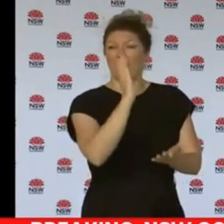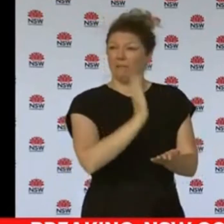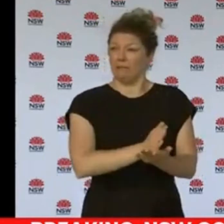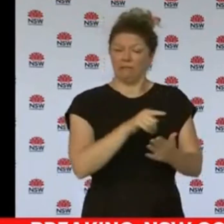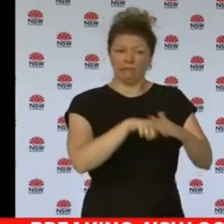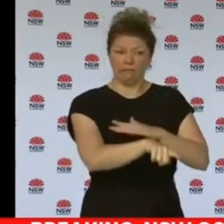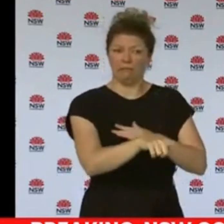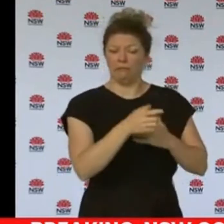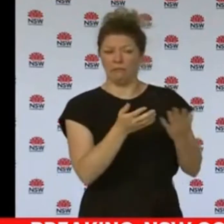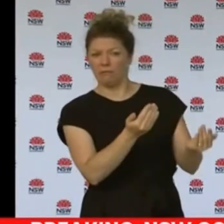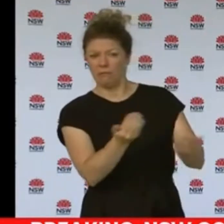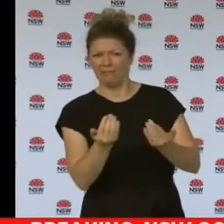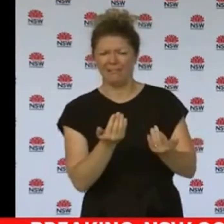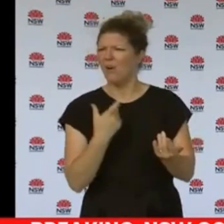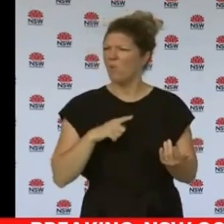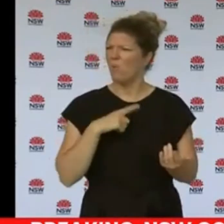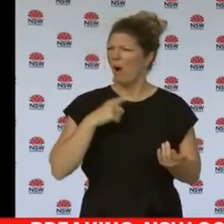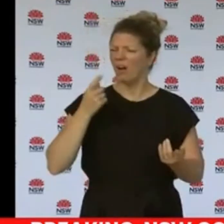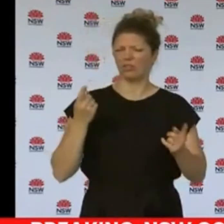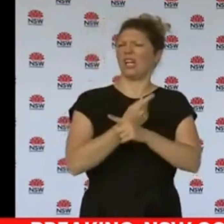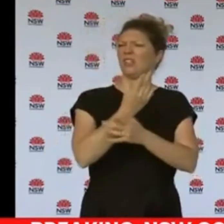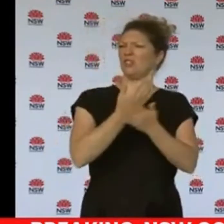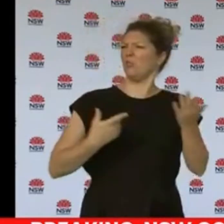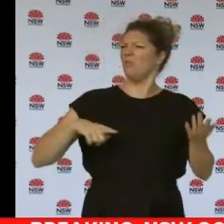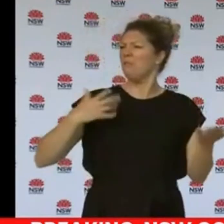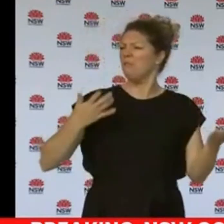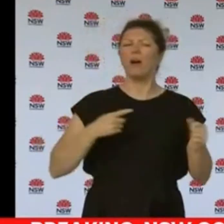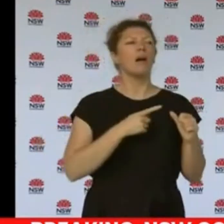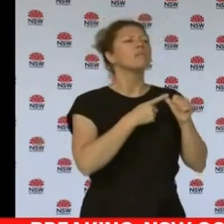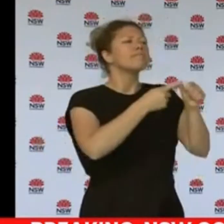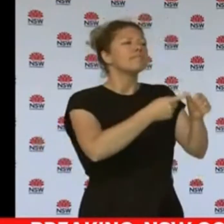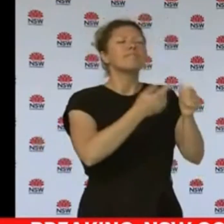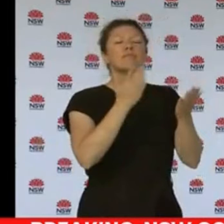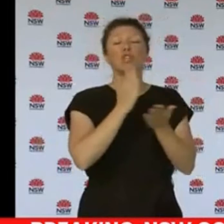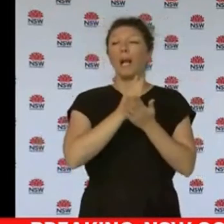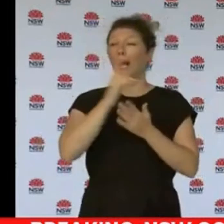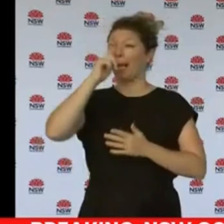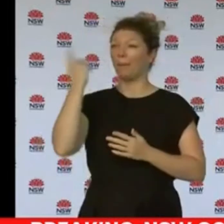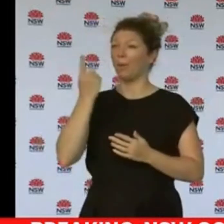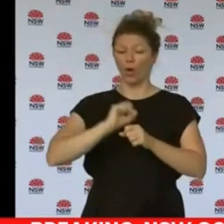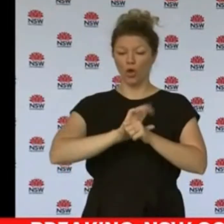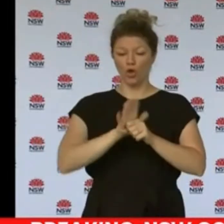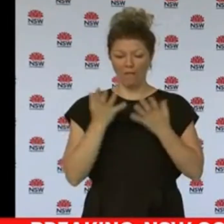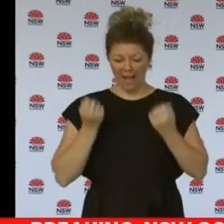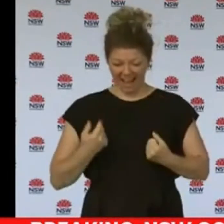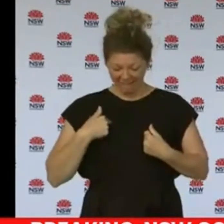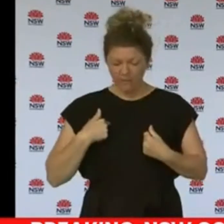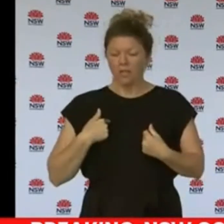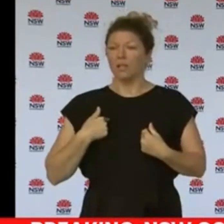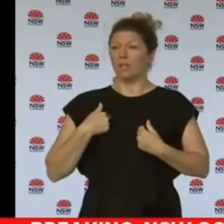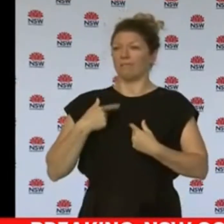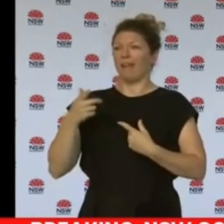can imagine, that people do their best in giving us a history of who attended their house or who they had contact with. There are